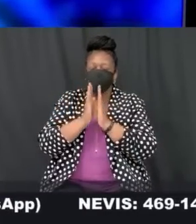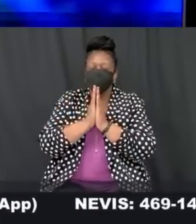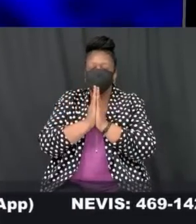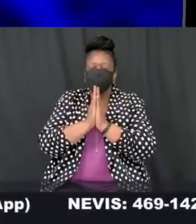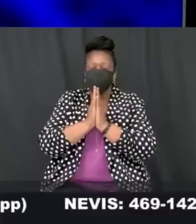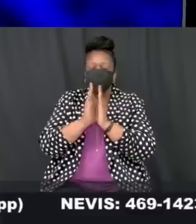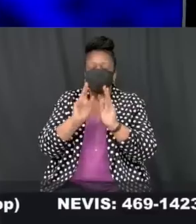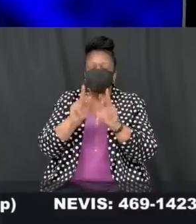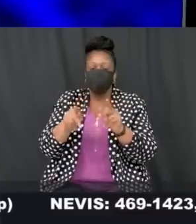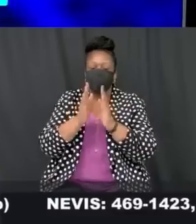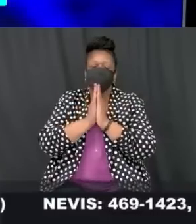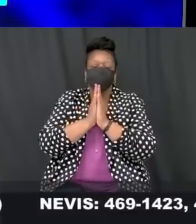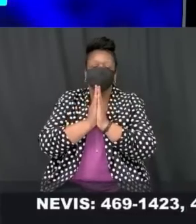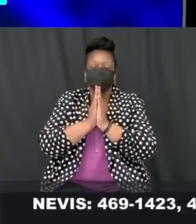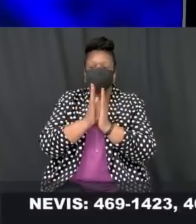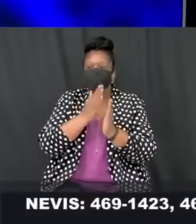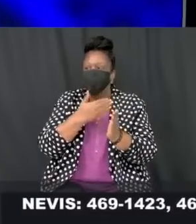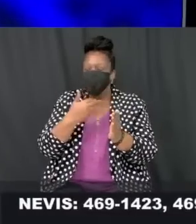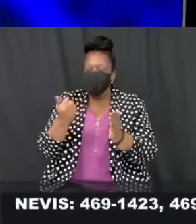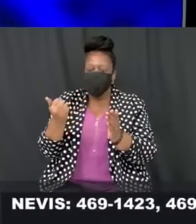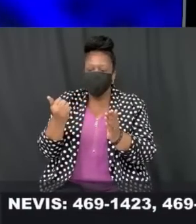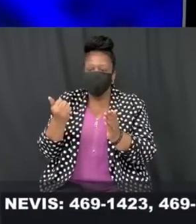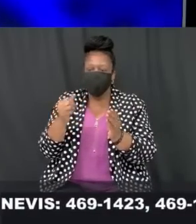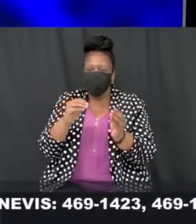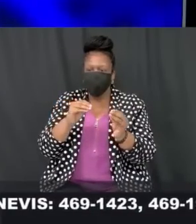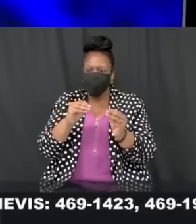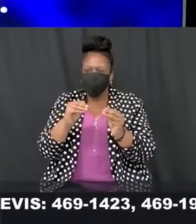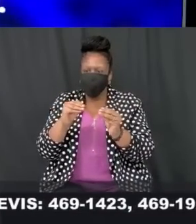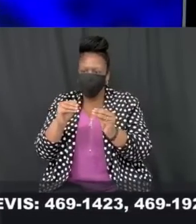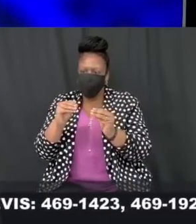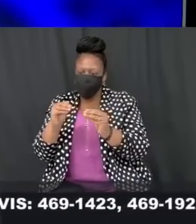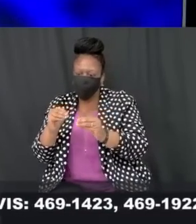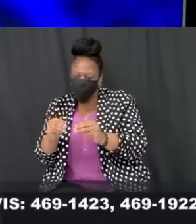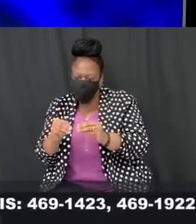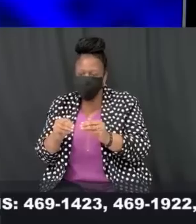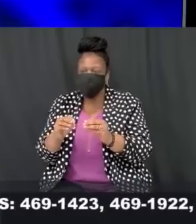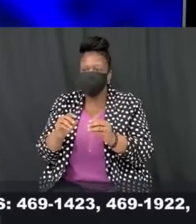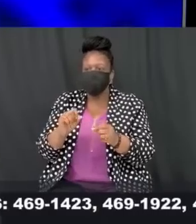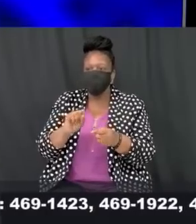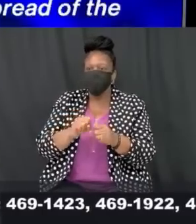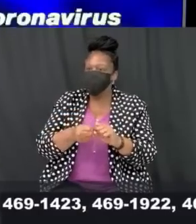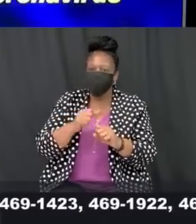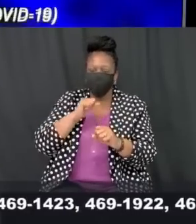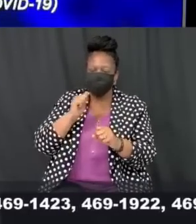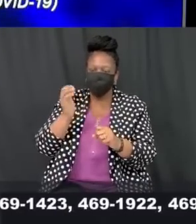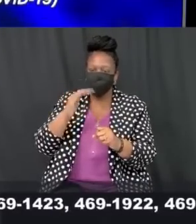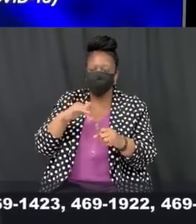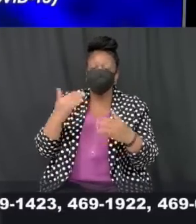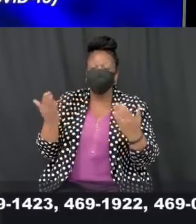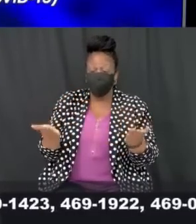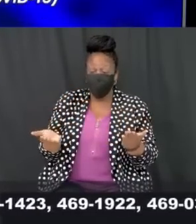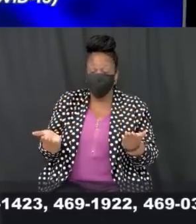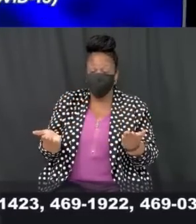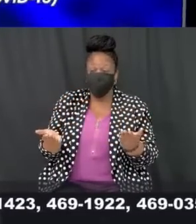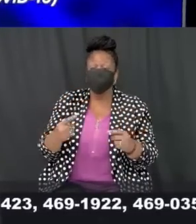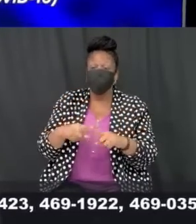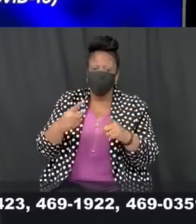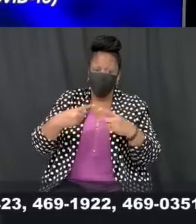be that lucky in the future. So please do you use this opportunity during peacetime to